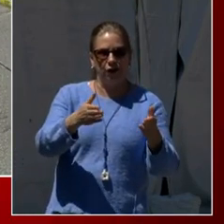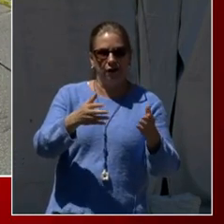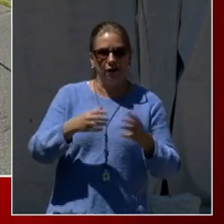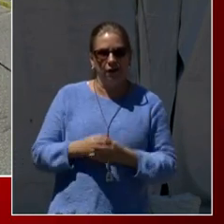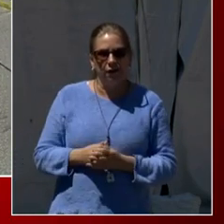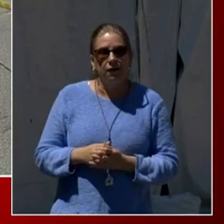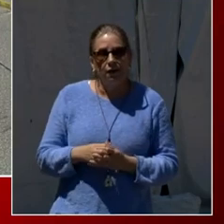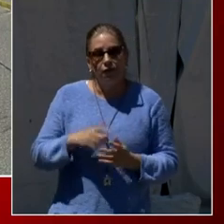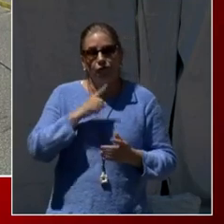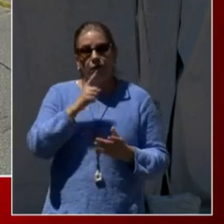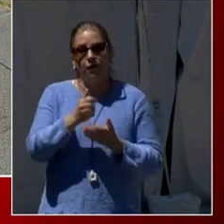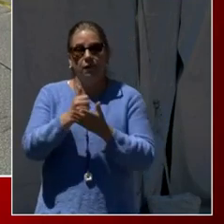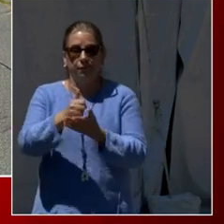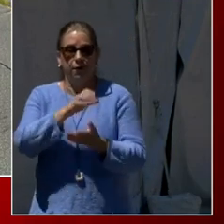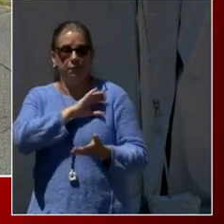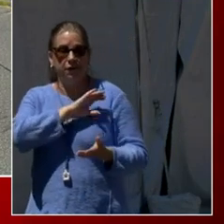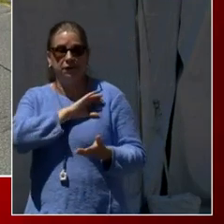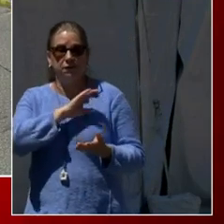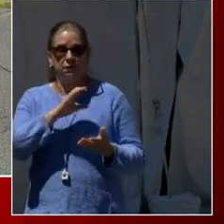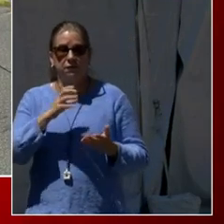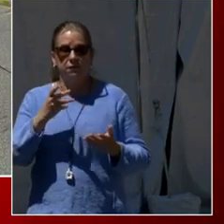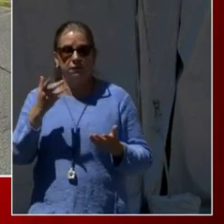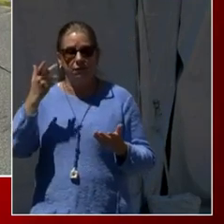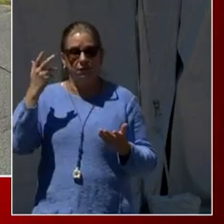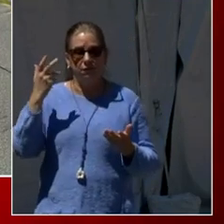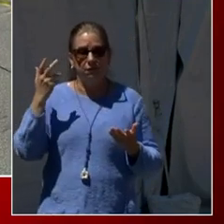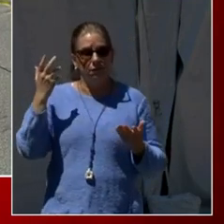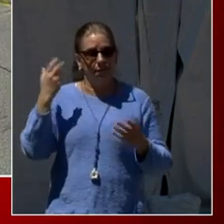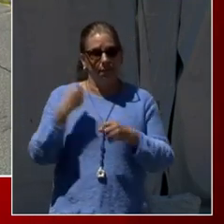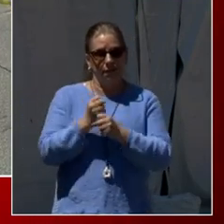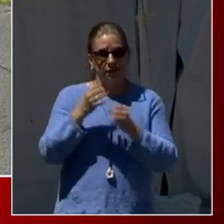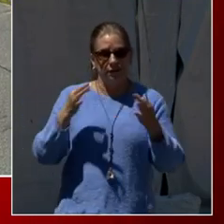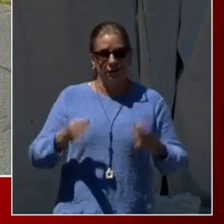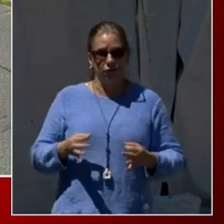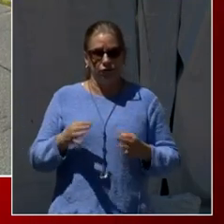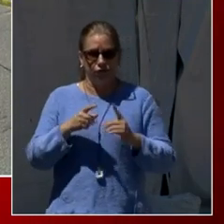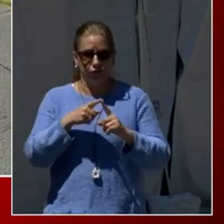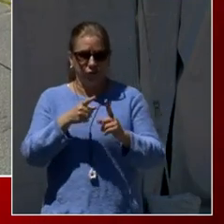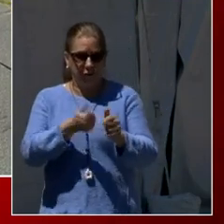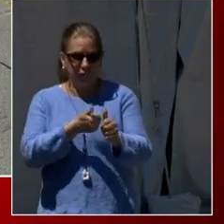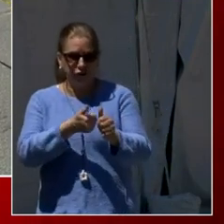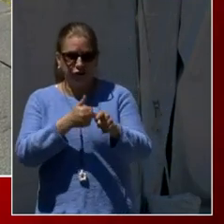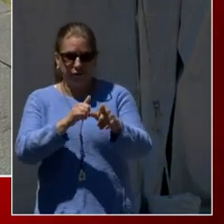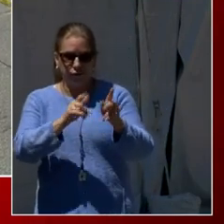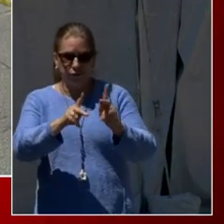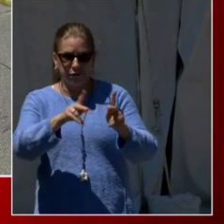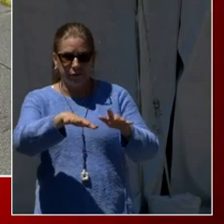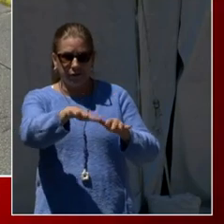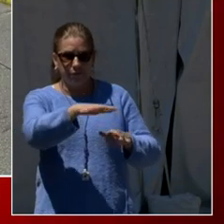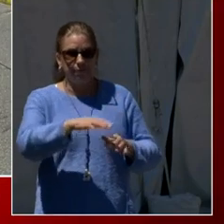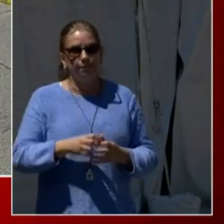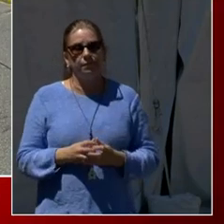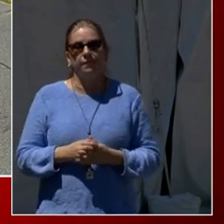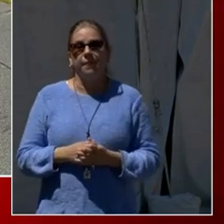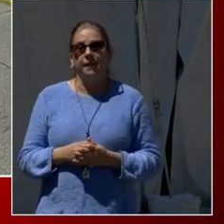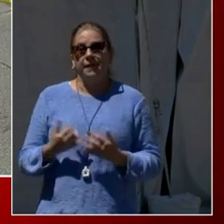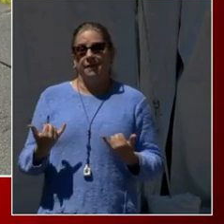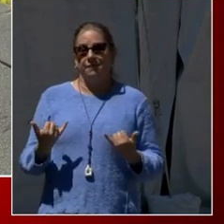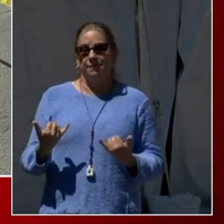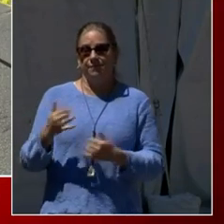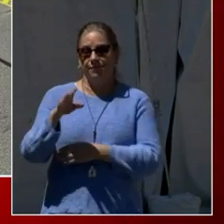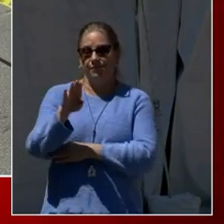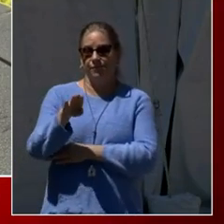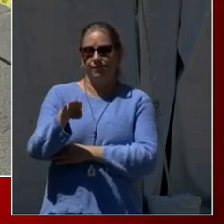police, and we made that determination early in the afternoon, I think, or